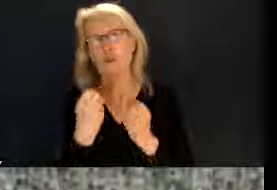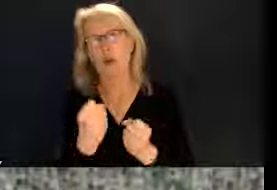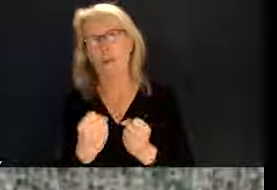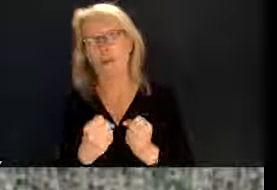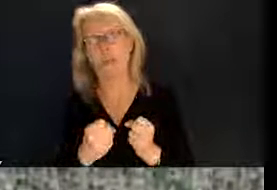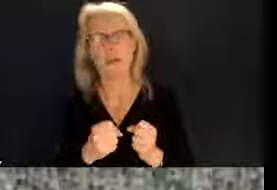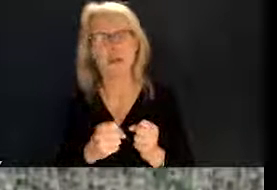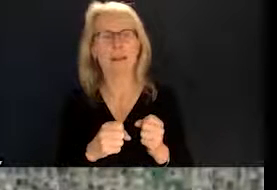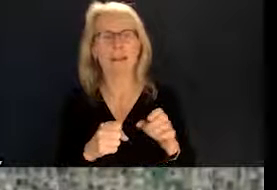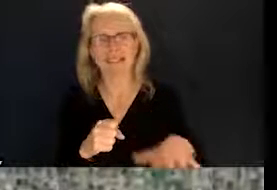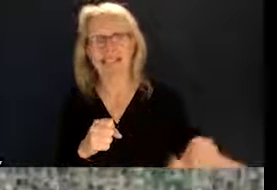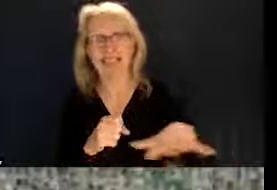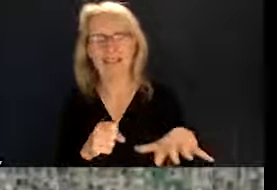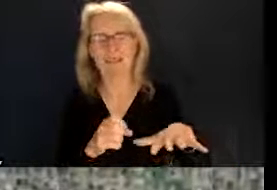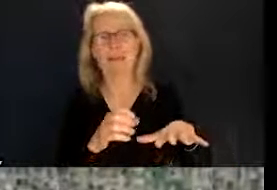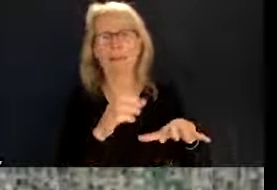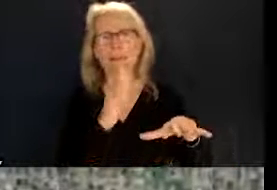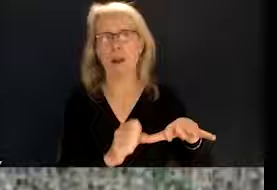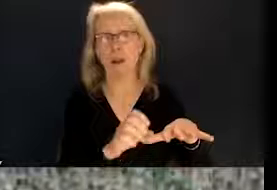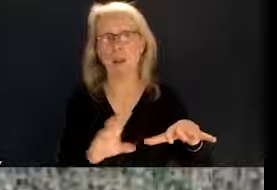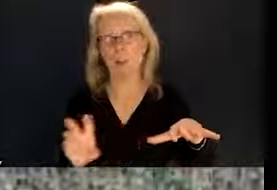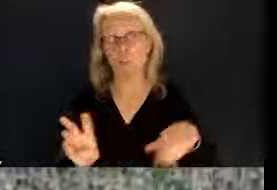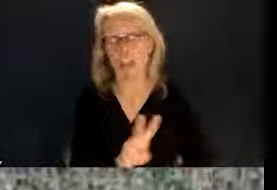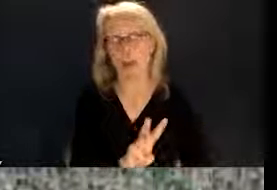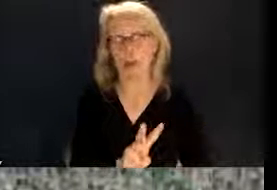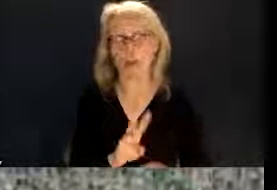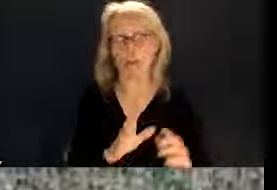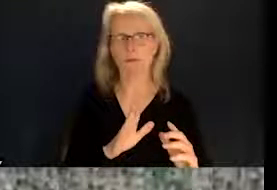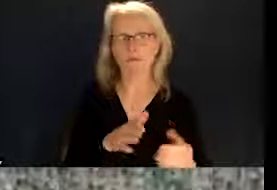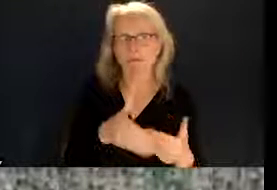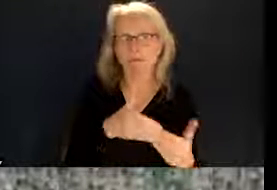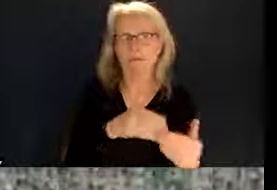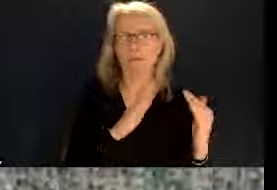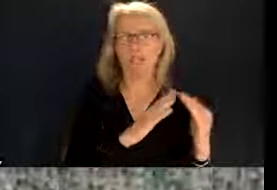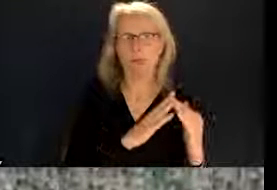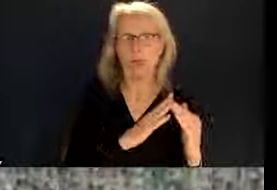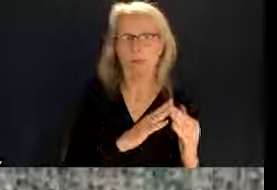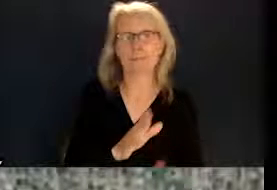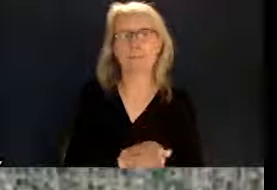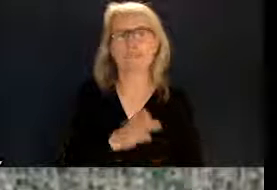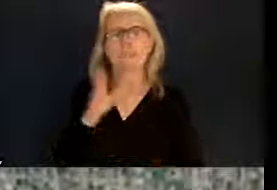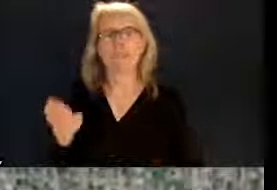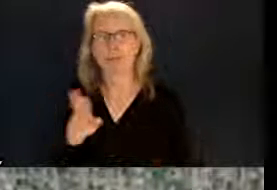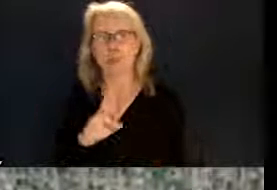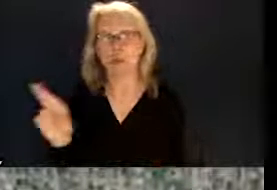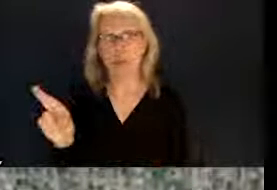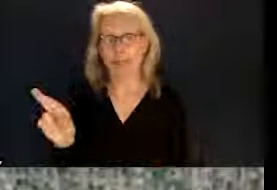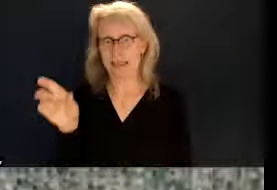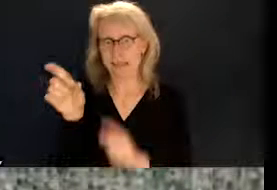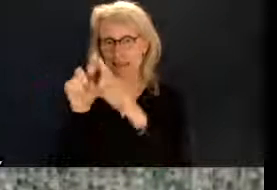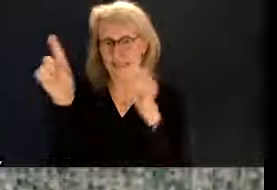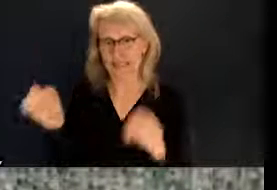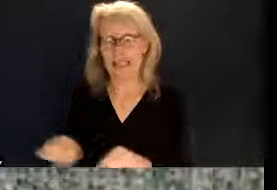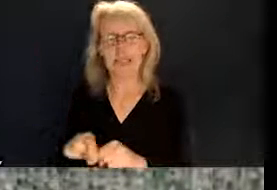to the southwestern part of downtown Tacoma. This image over here on your right is